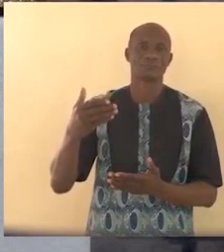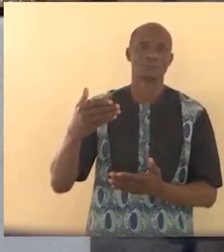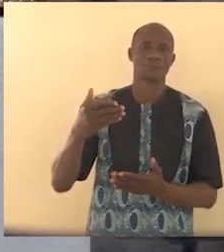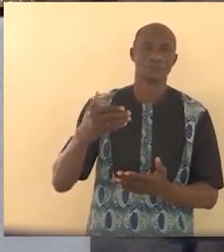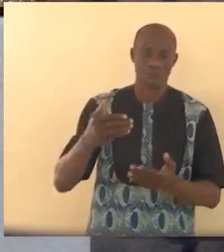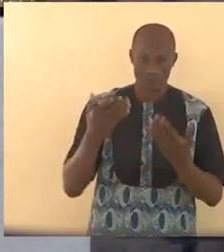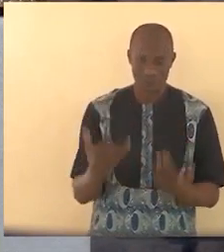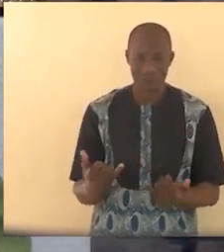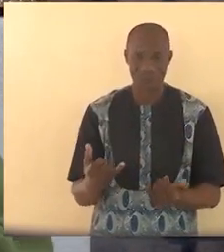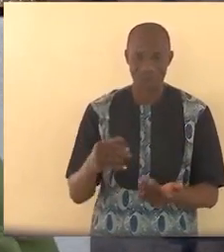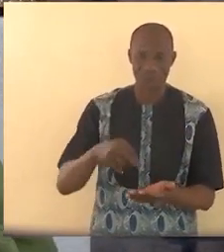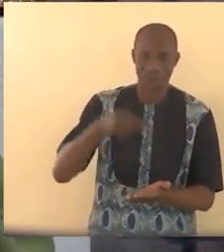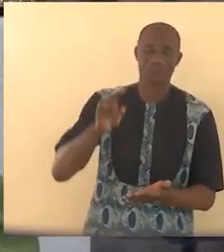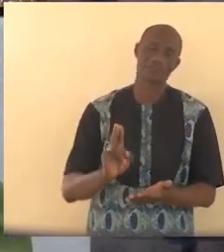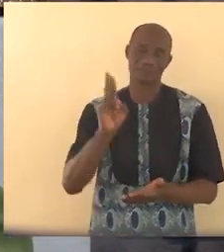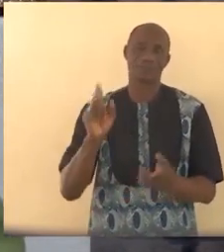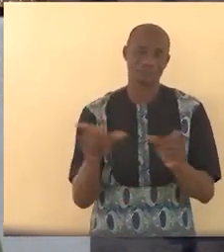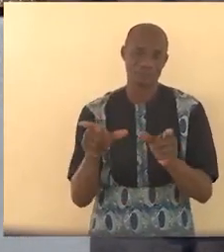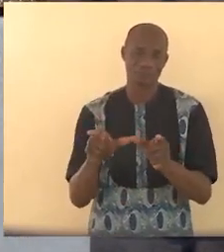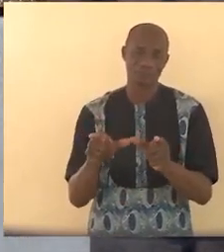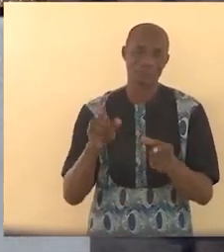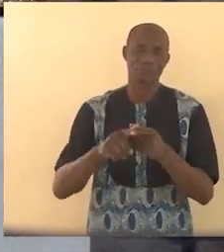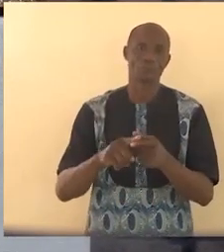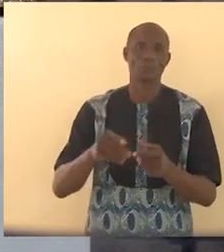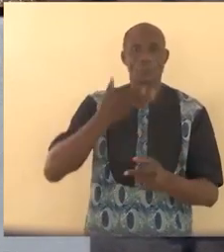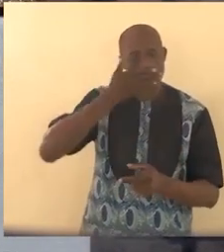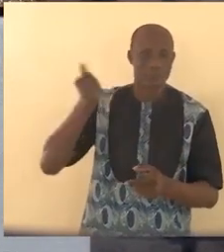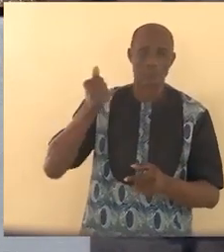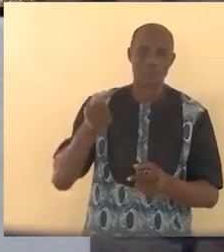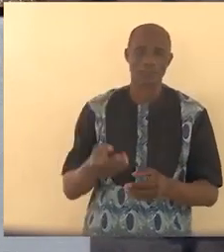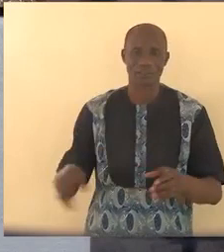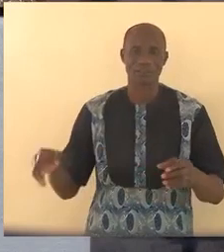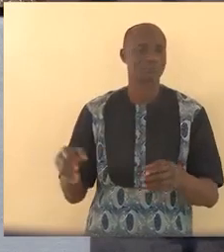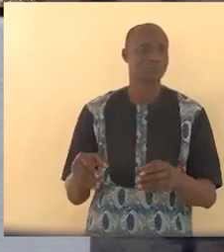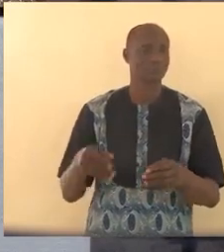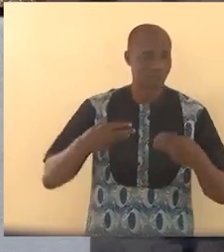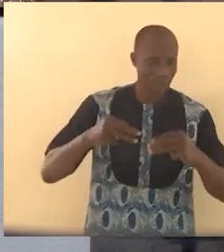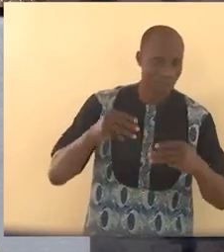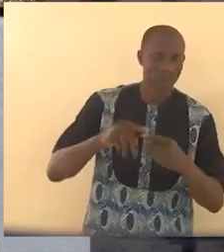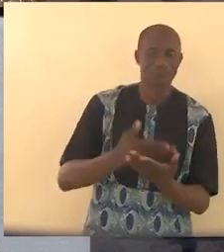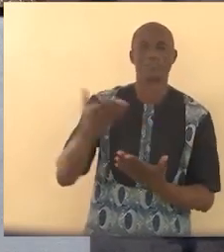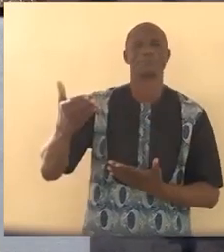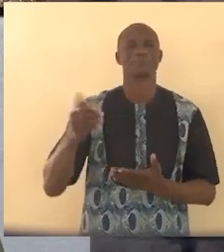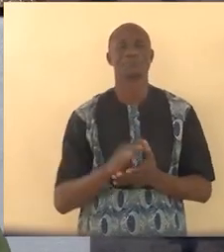bend down, whatever, he has now raised his level to go to a better shop and buy. If he used to buy